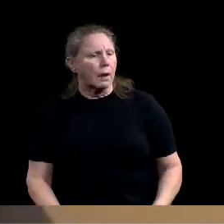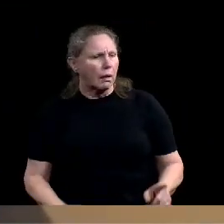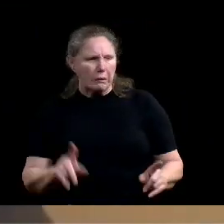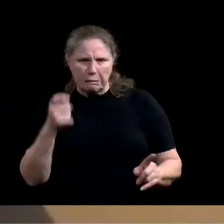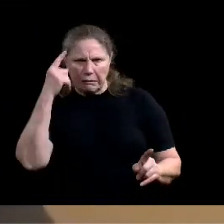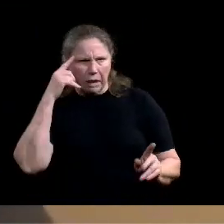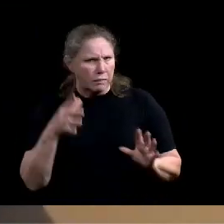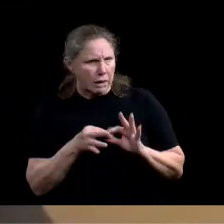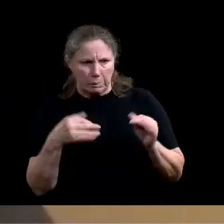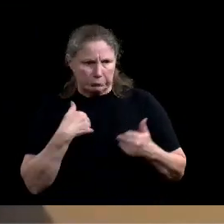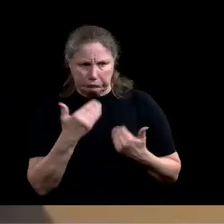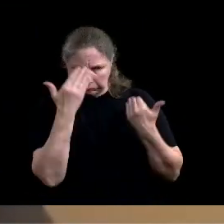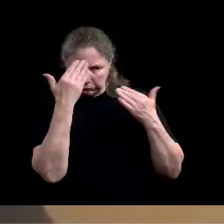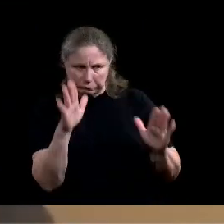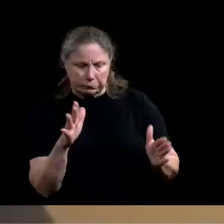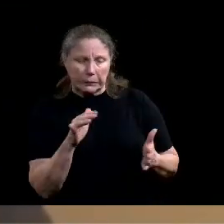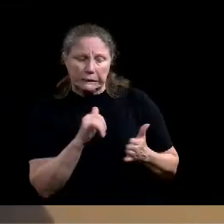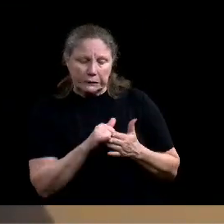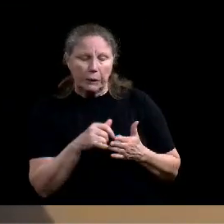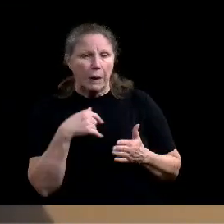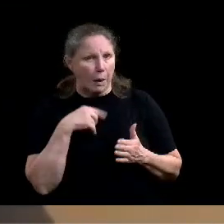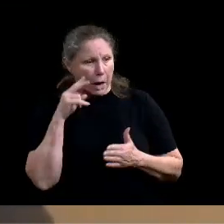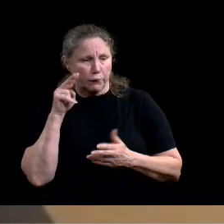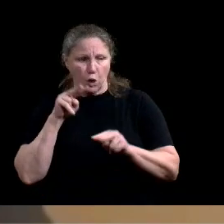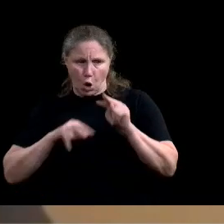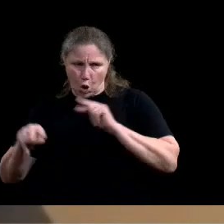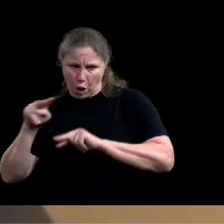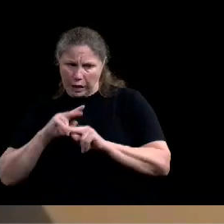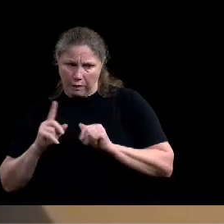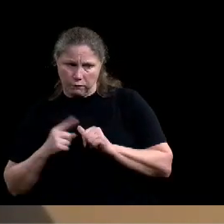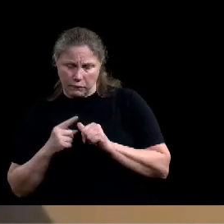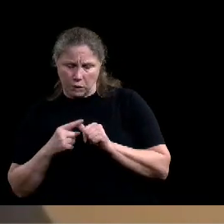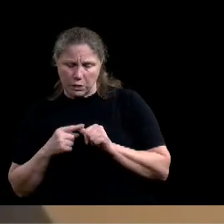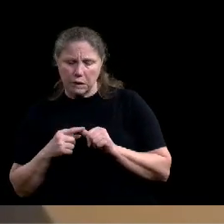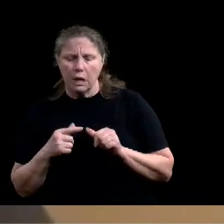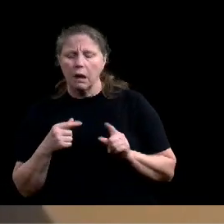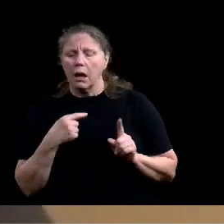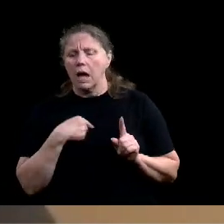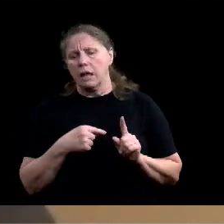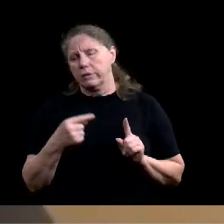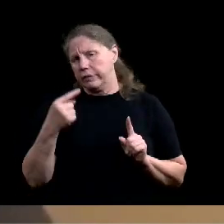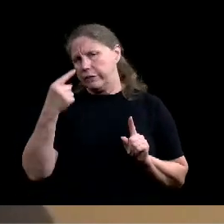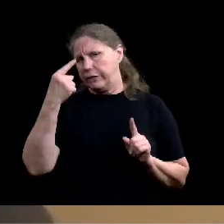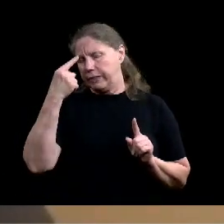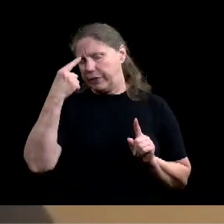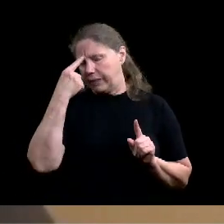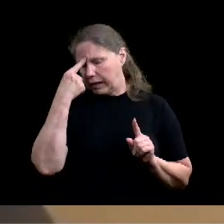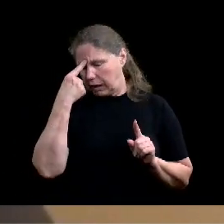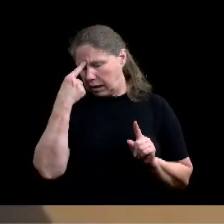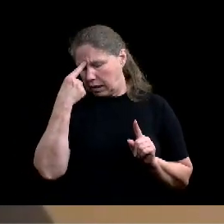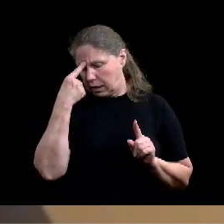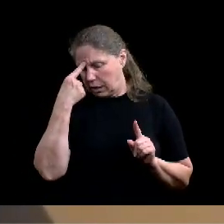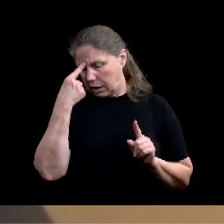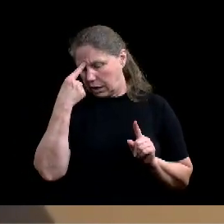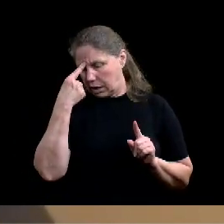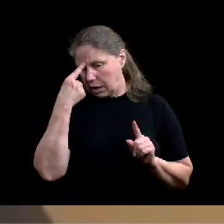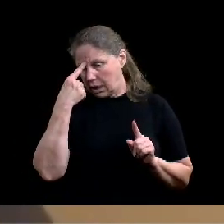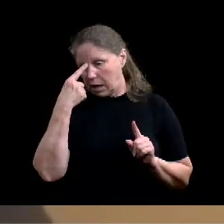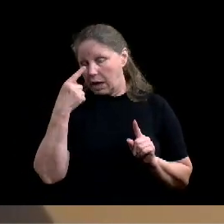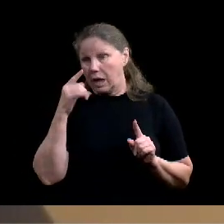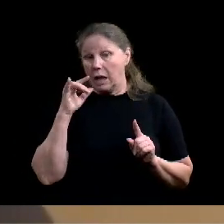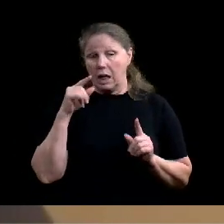those. I think that some of those appear to us to be, and to the advisors that we've been